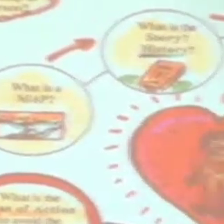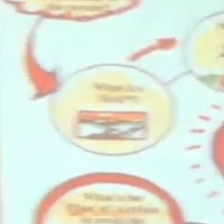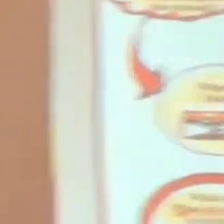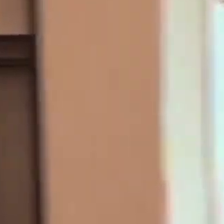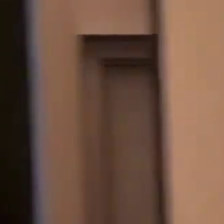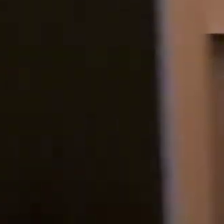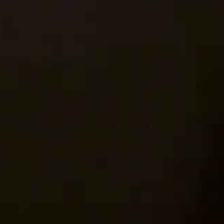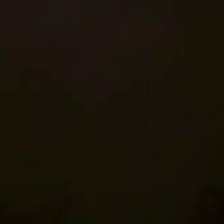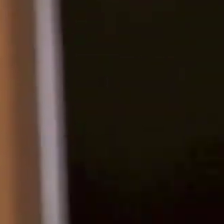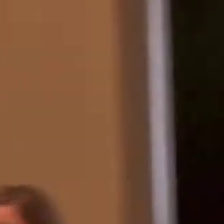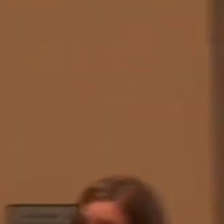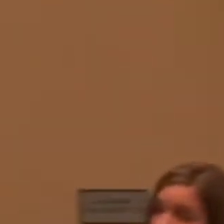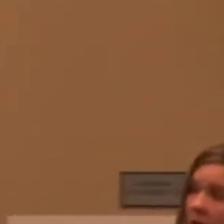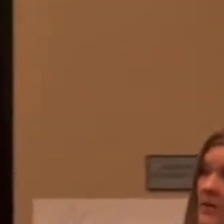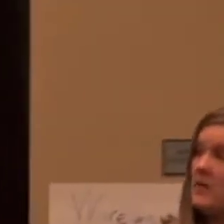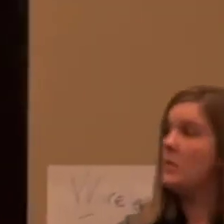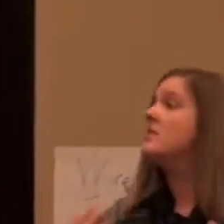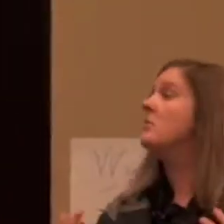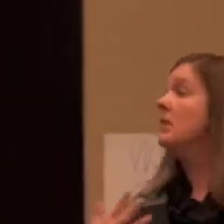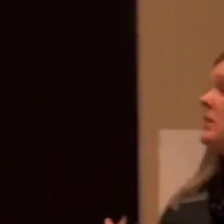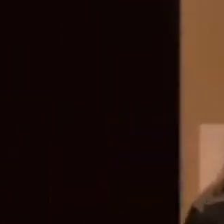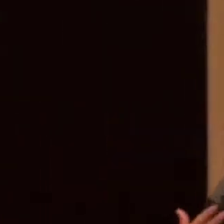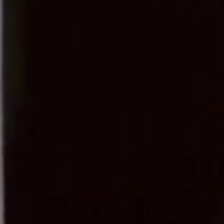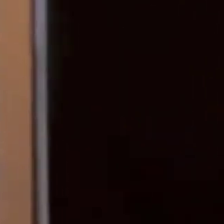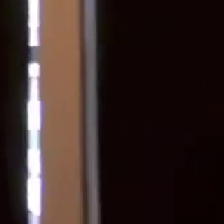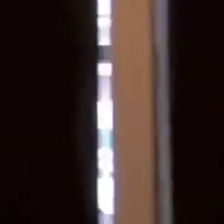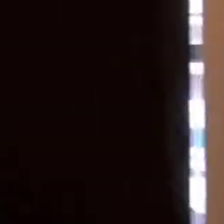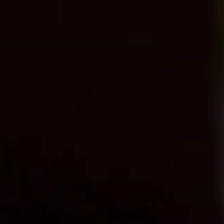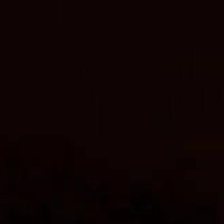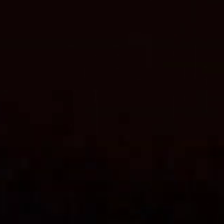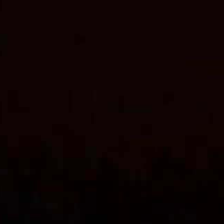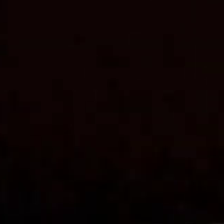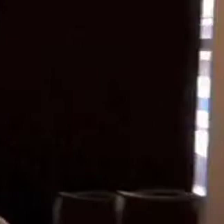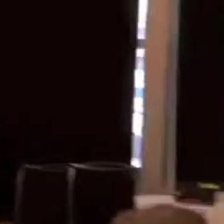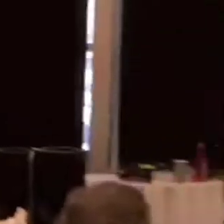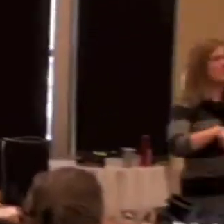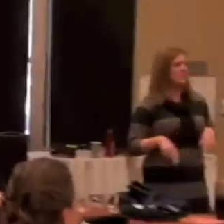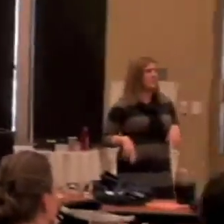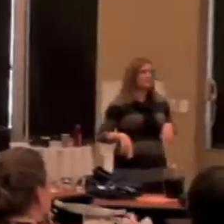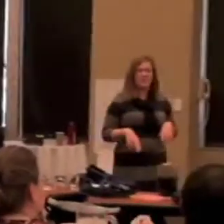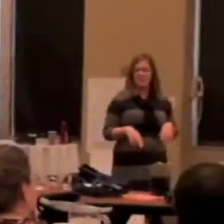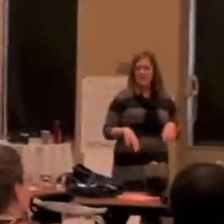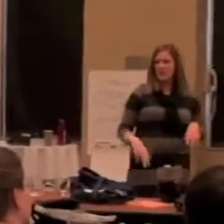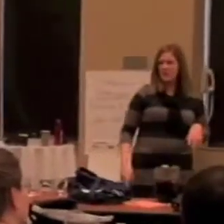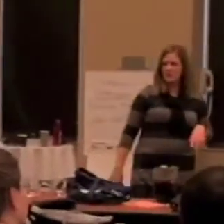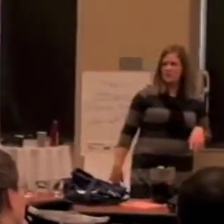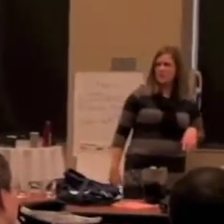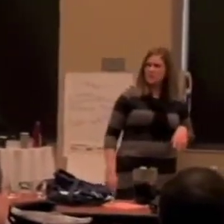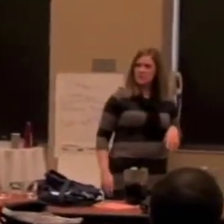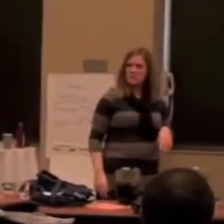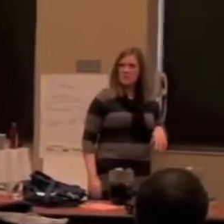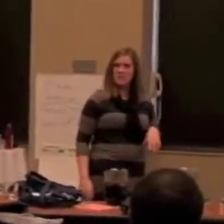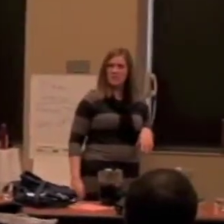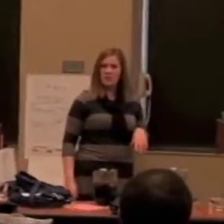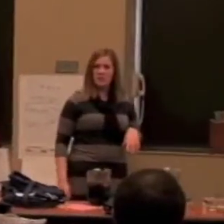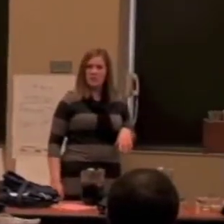says that from the moment parents identified that there was something different with their child, how many years do you think it took them to get that